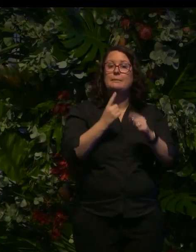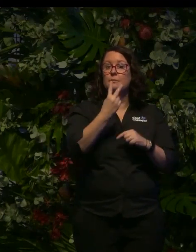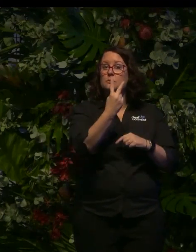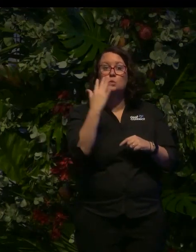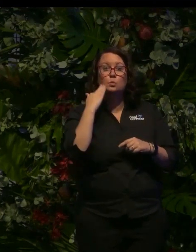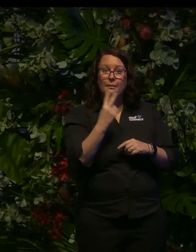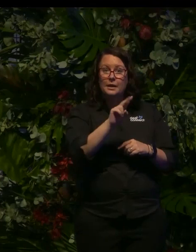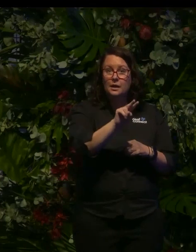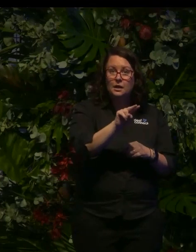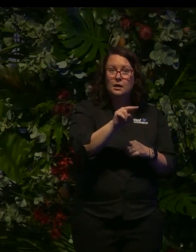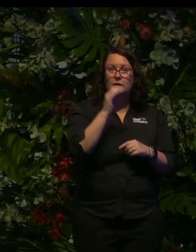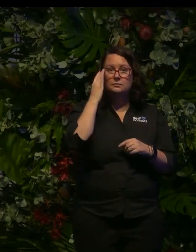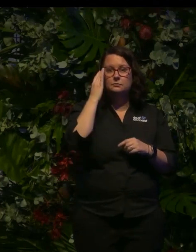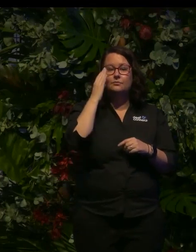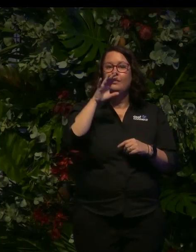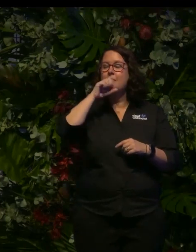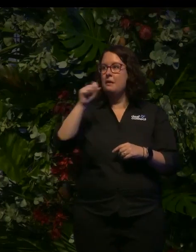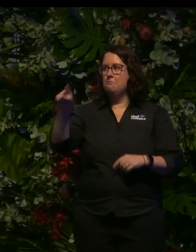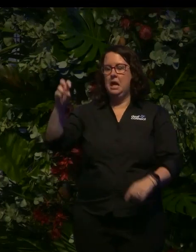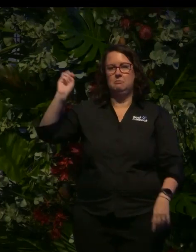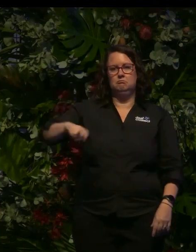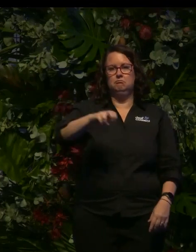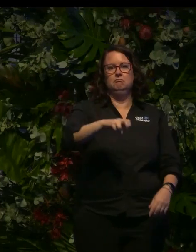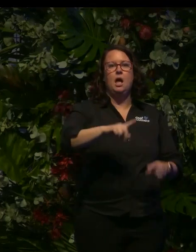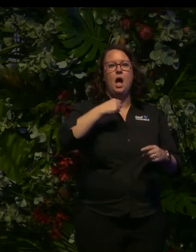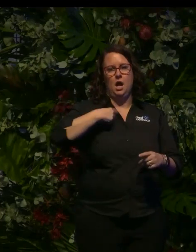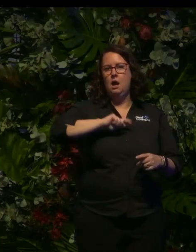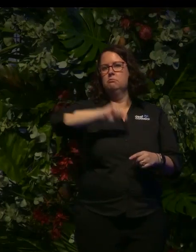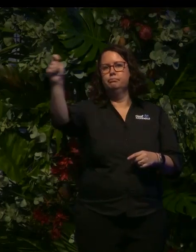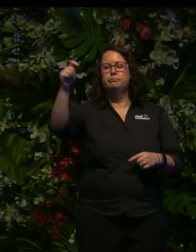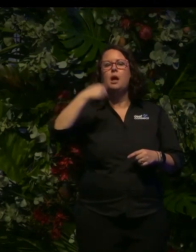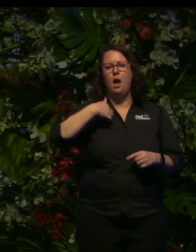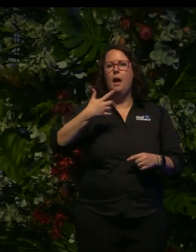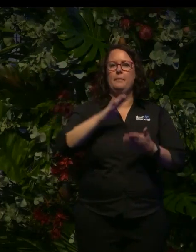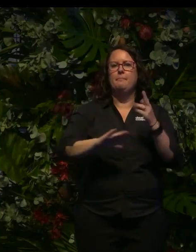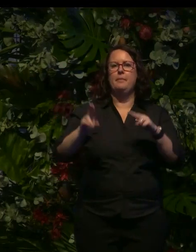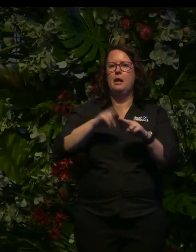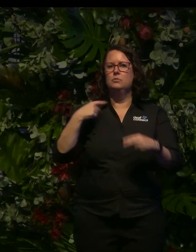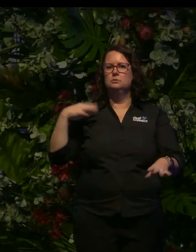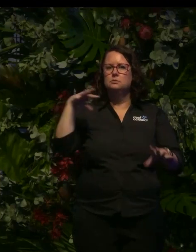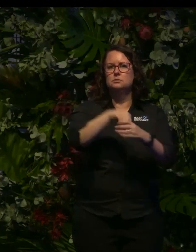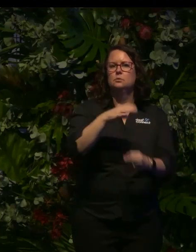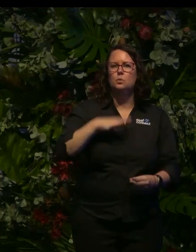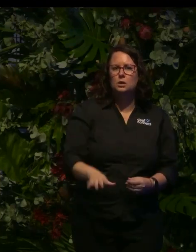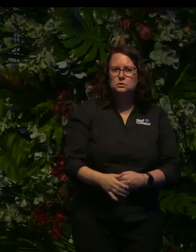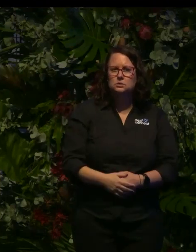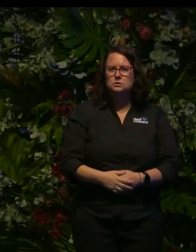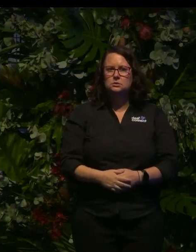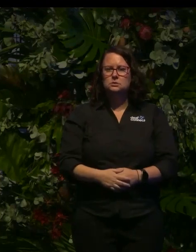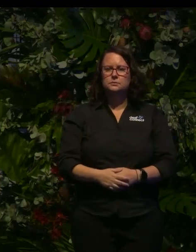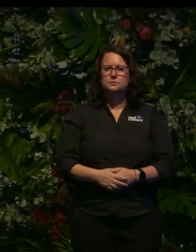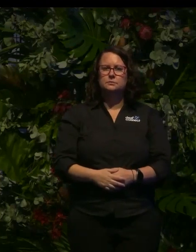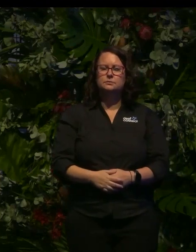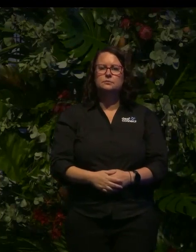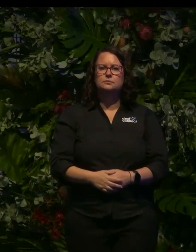two women, have been confronted by the man then making an application saying, I'm a parent. And we've seen cases where